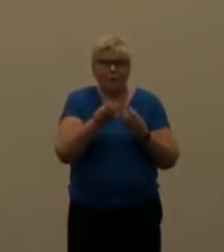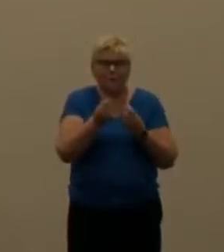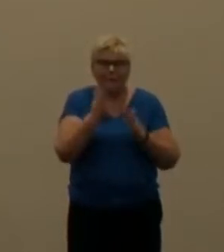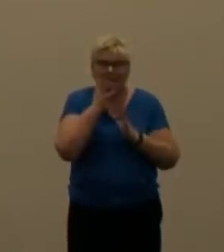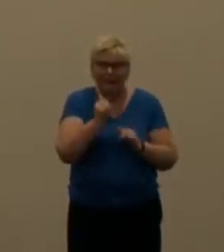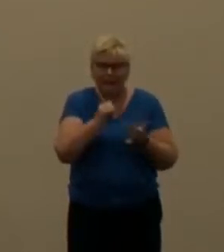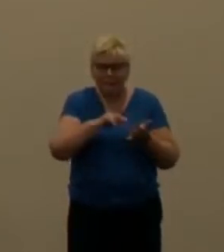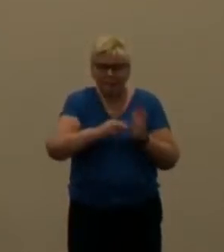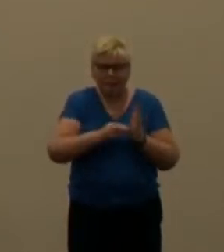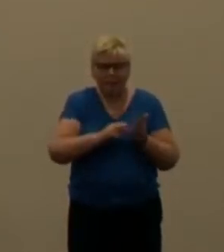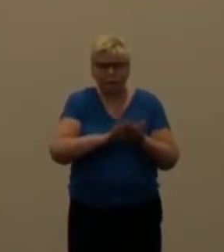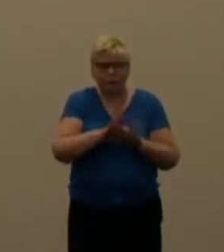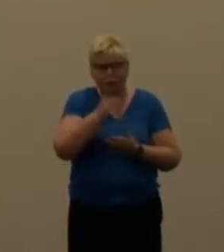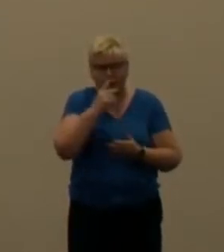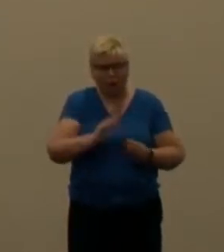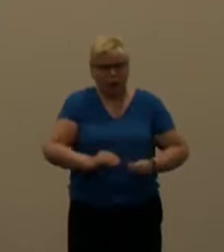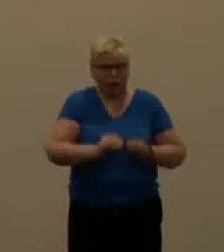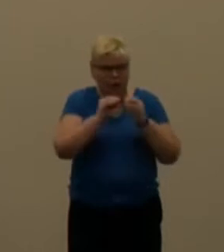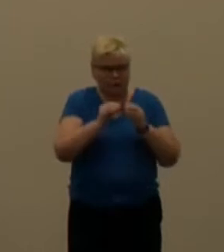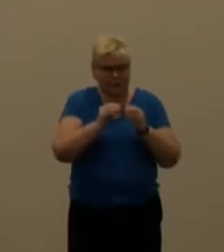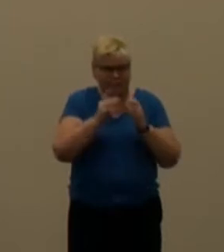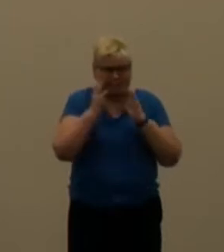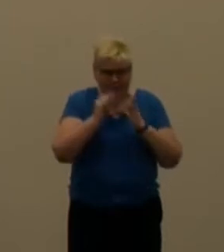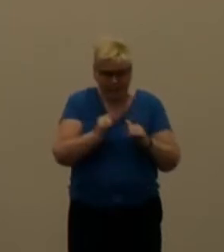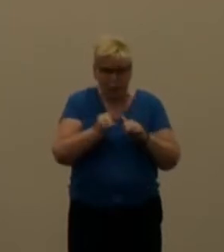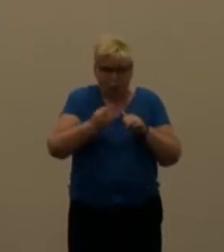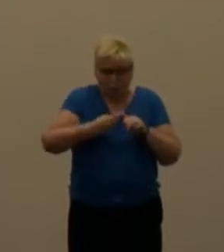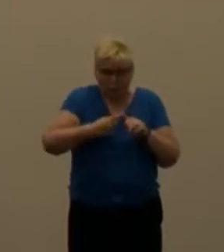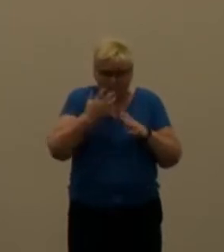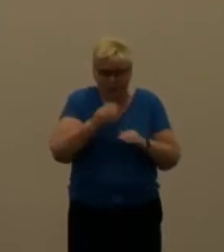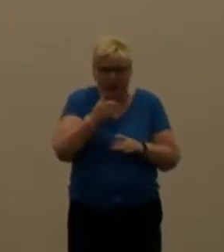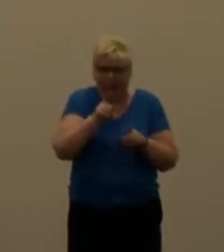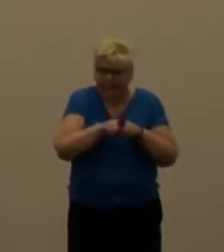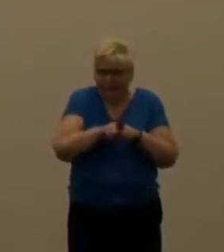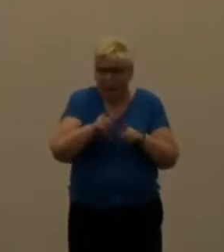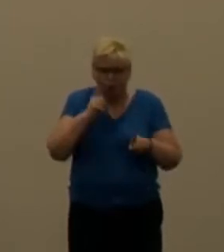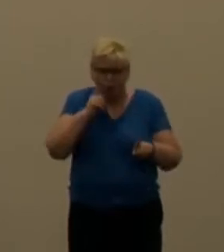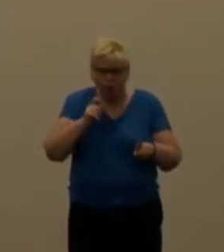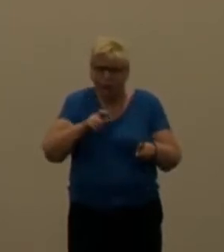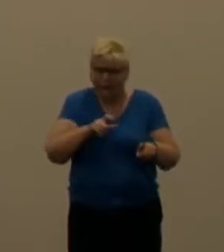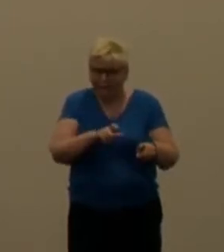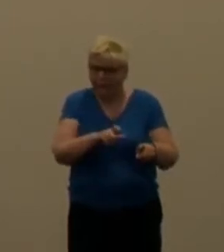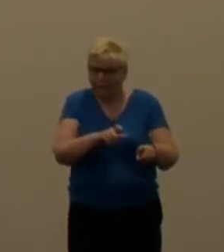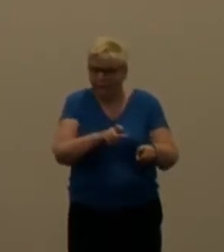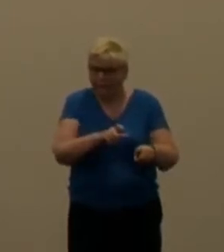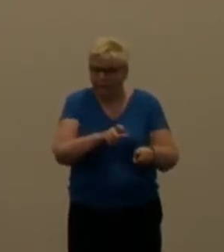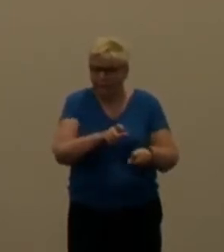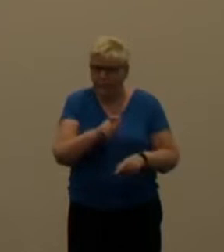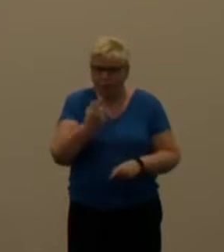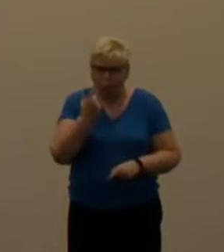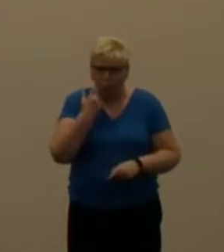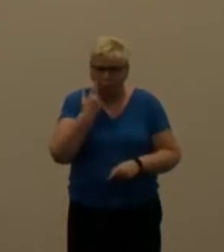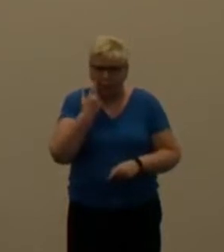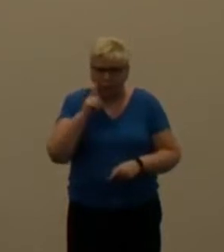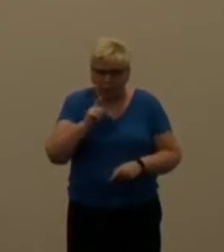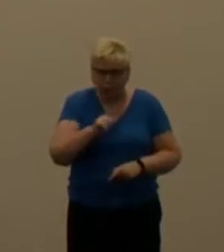where we can create tests and automate tests and track the results of the test. You can assign the test to different people, different users, and so on.